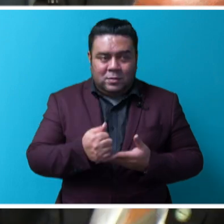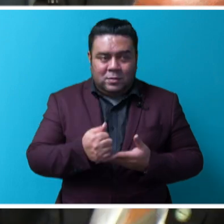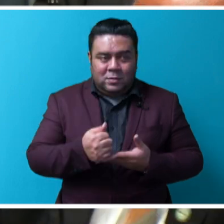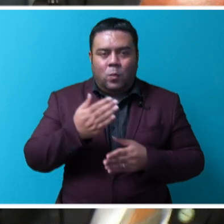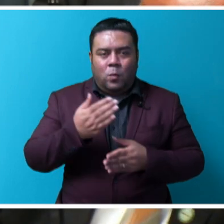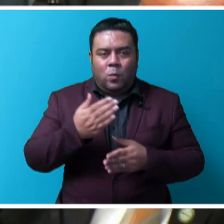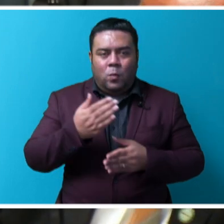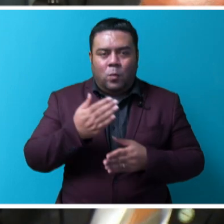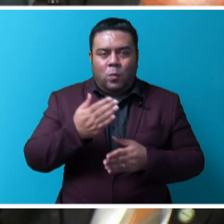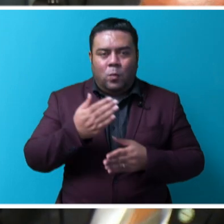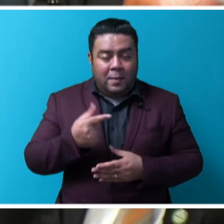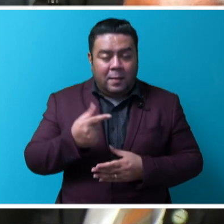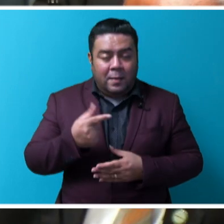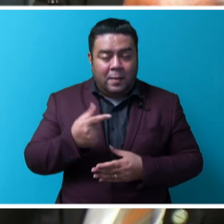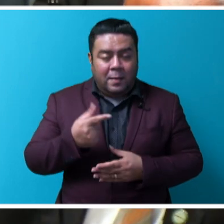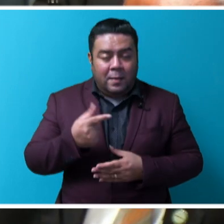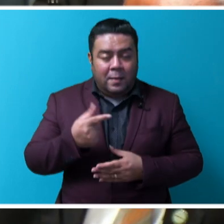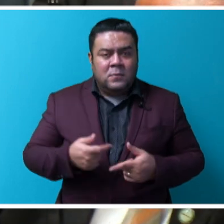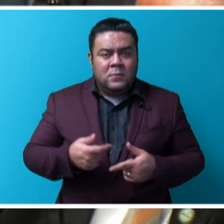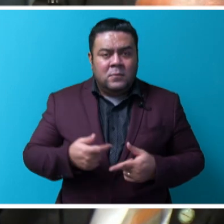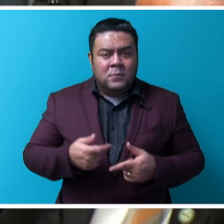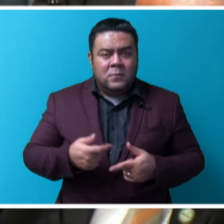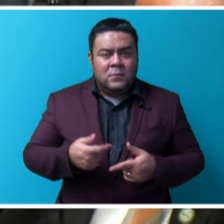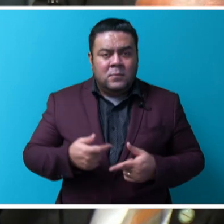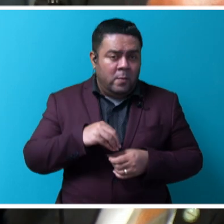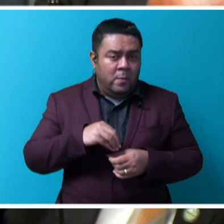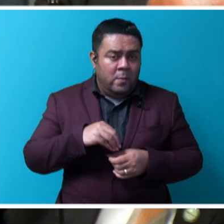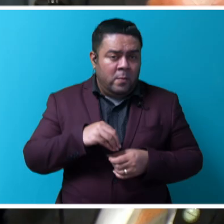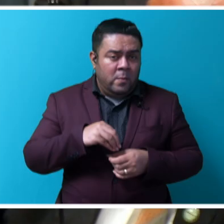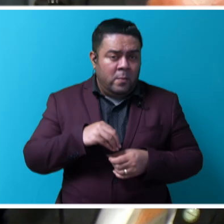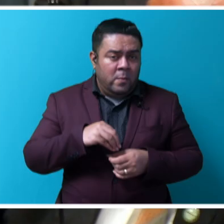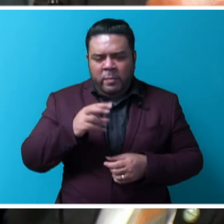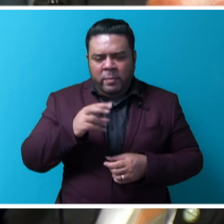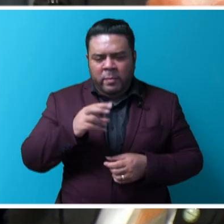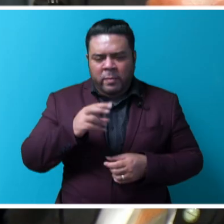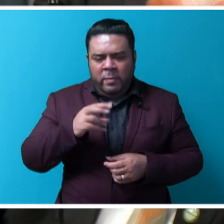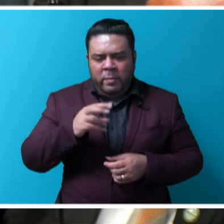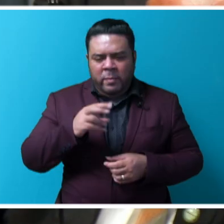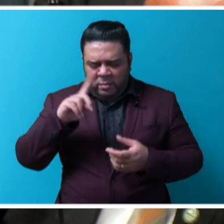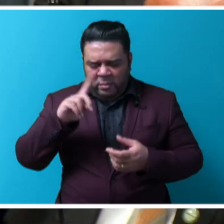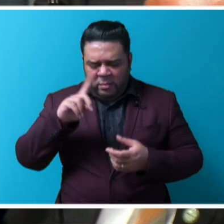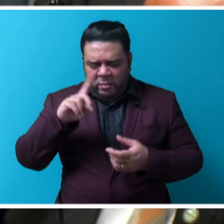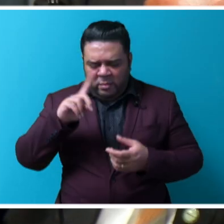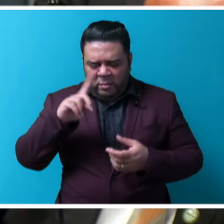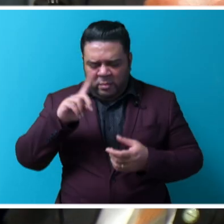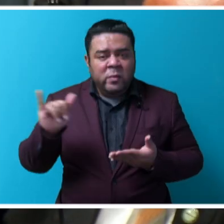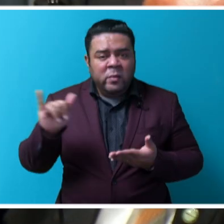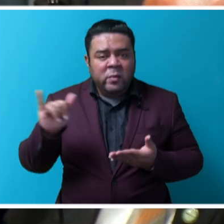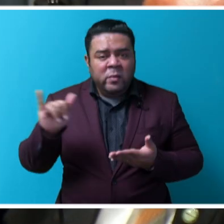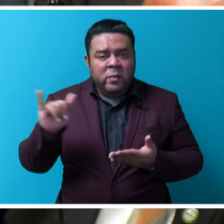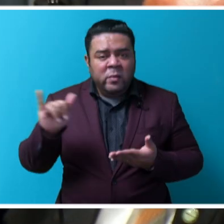allocated and enforcement of EIA permits. This will help cover the cost involved in conducting field